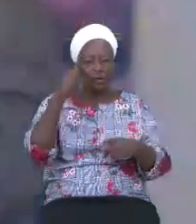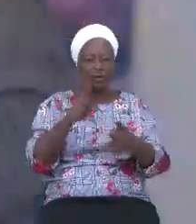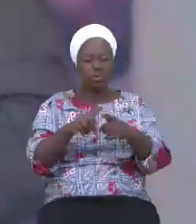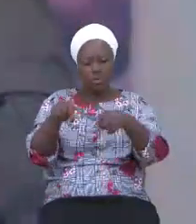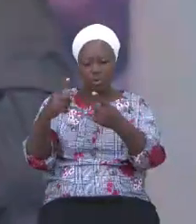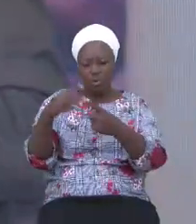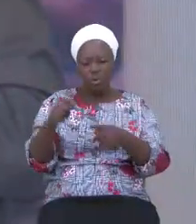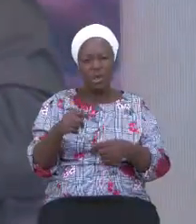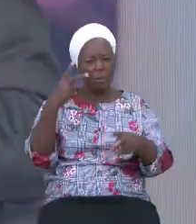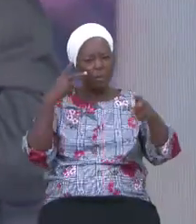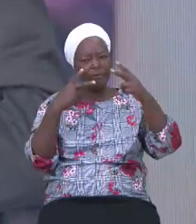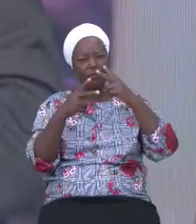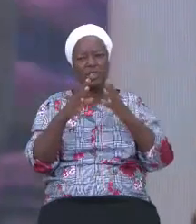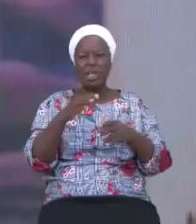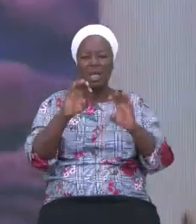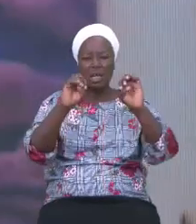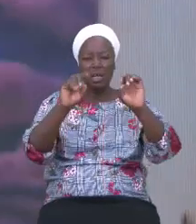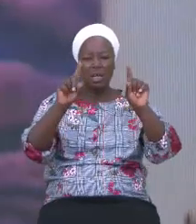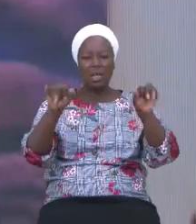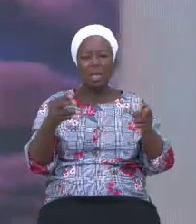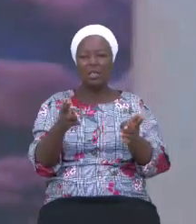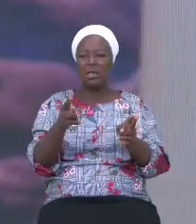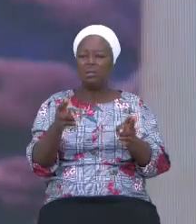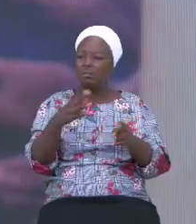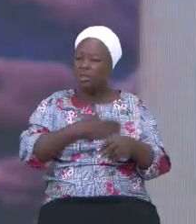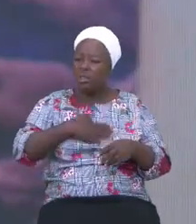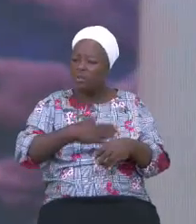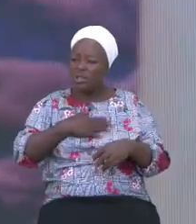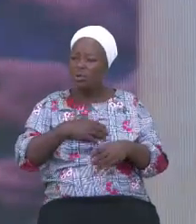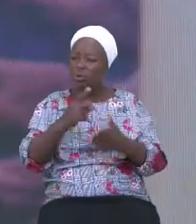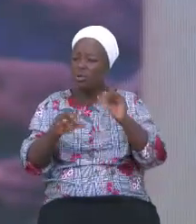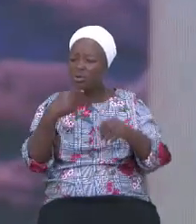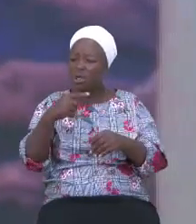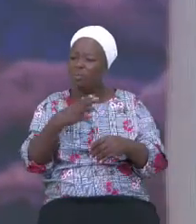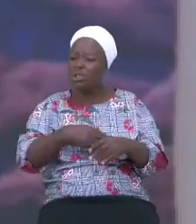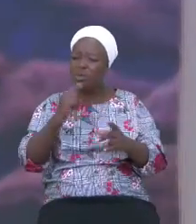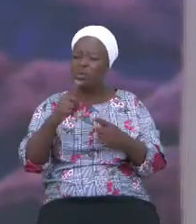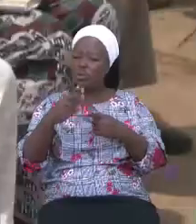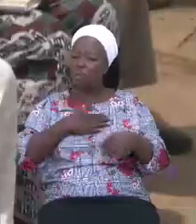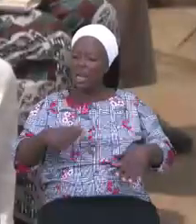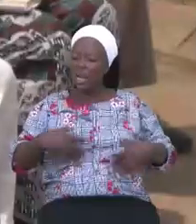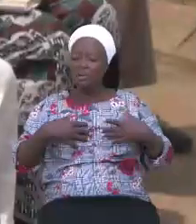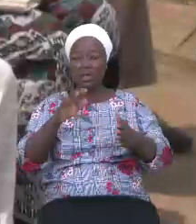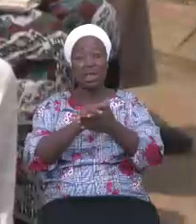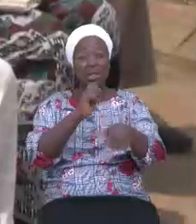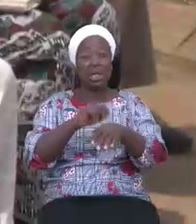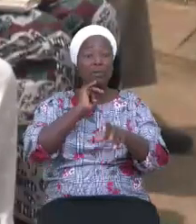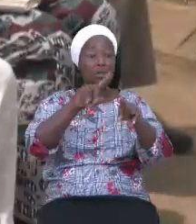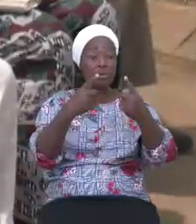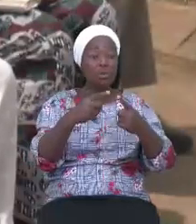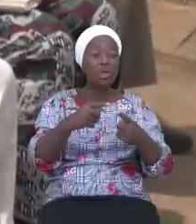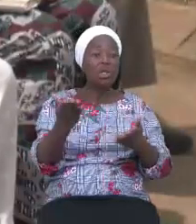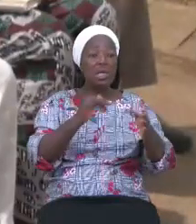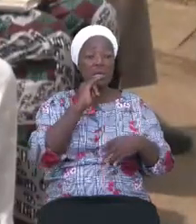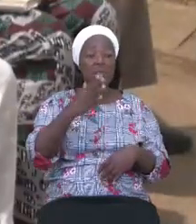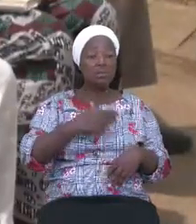the prophet Elijah. Prophet, what do you say? Speak to my life. That time is gone. Here is my